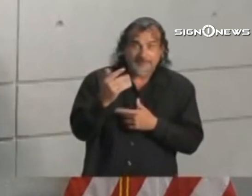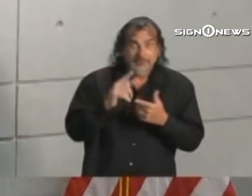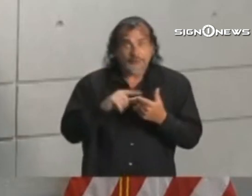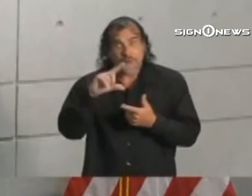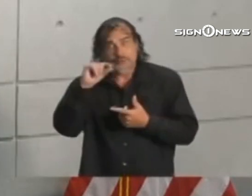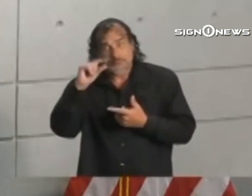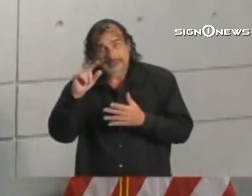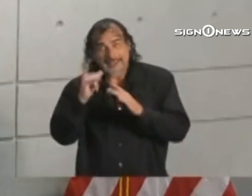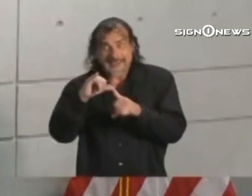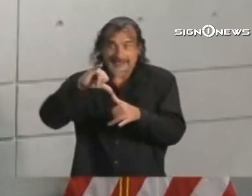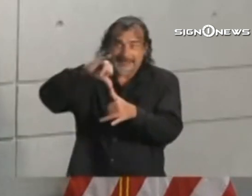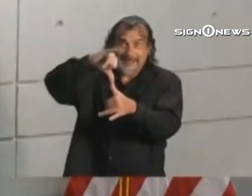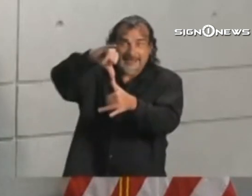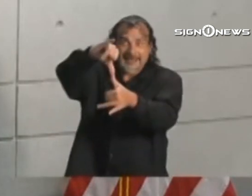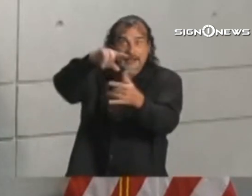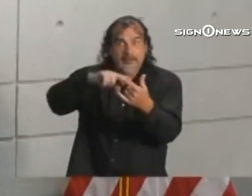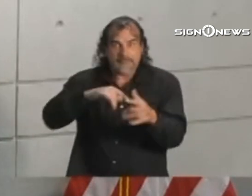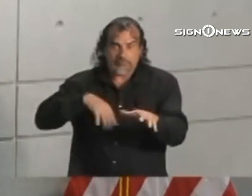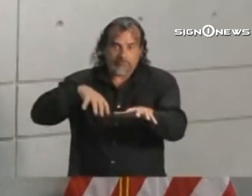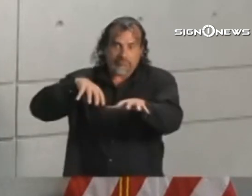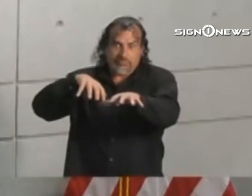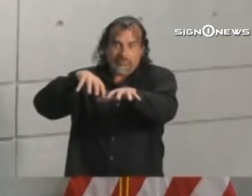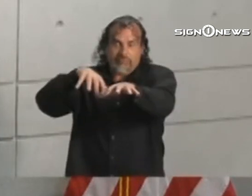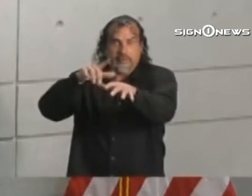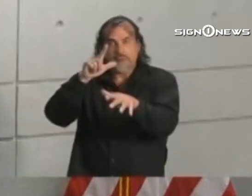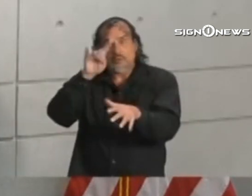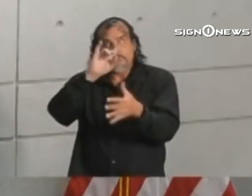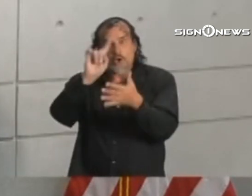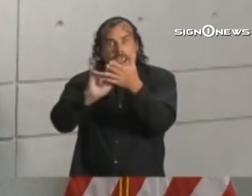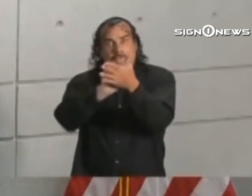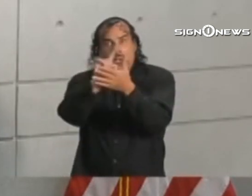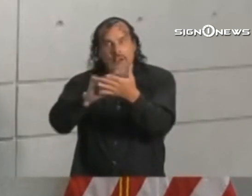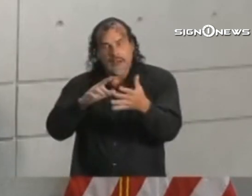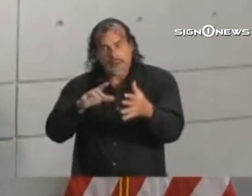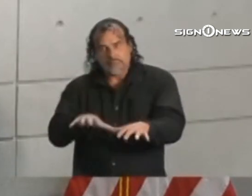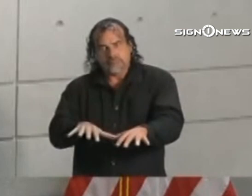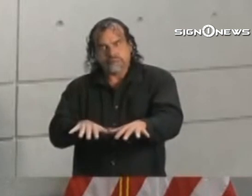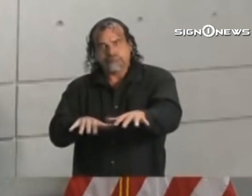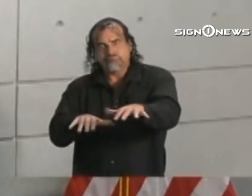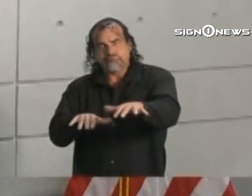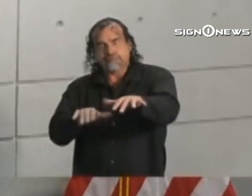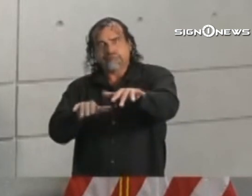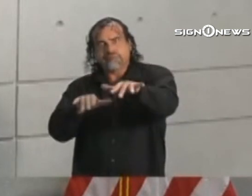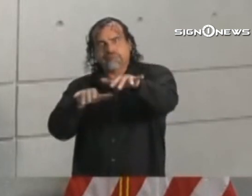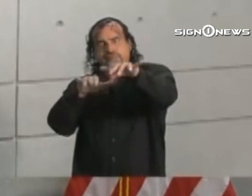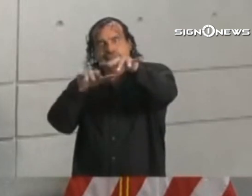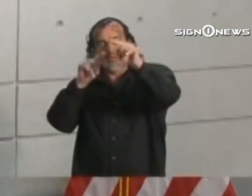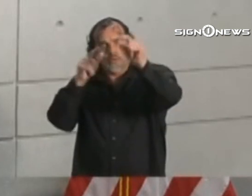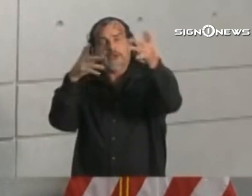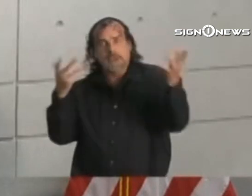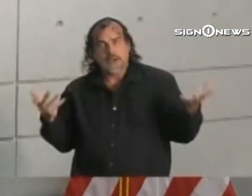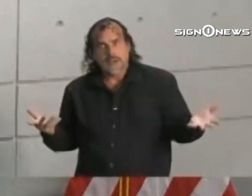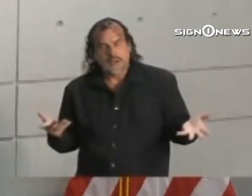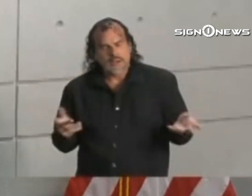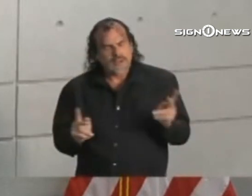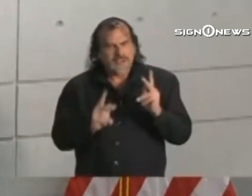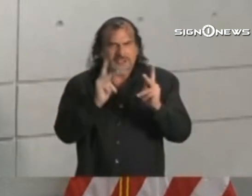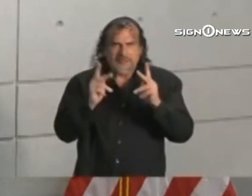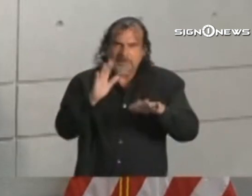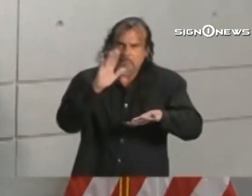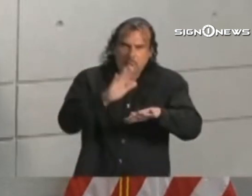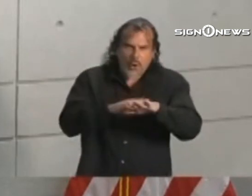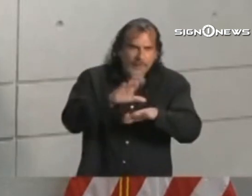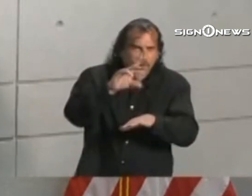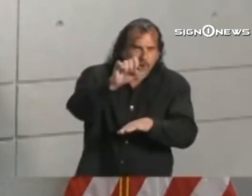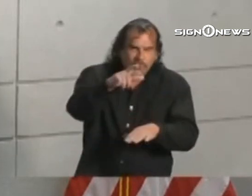period can do in those areas. And so, but look, the people of the Gulf Coast that live in